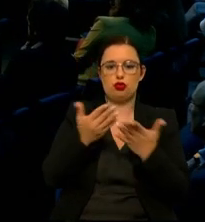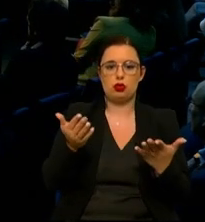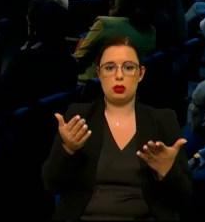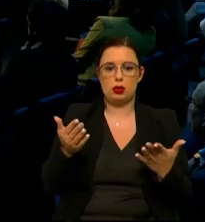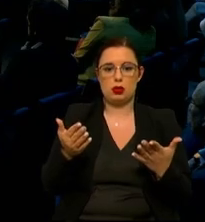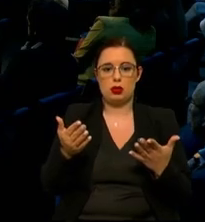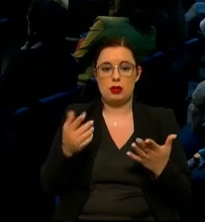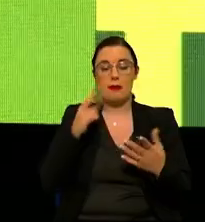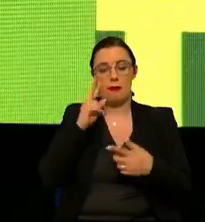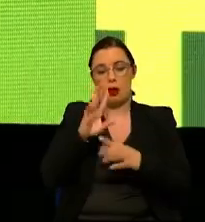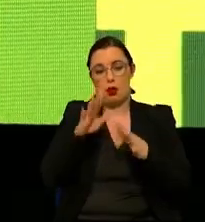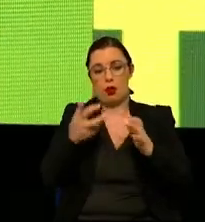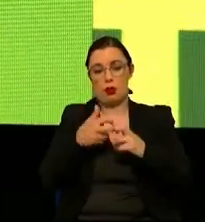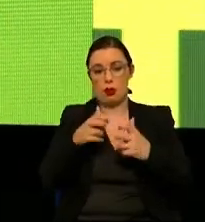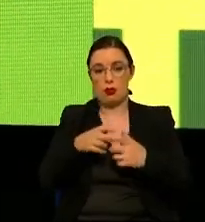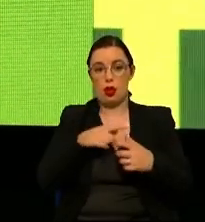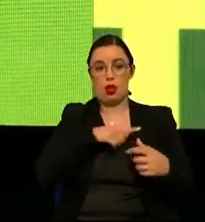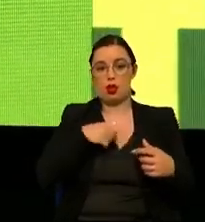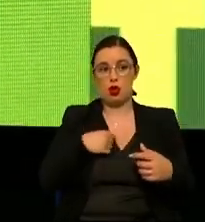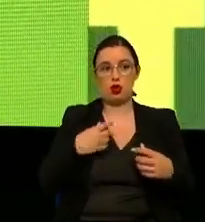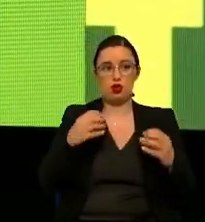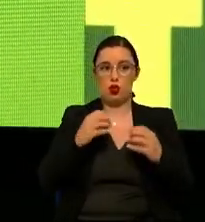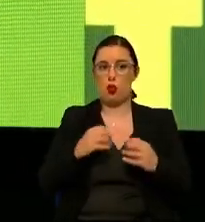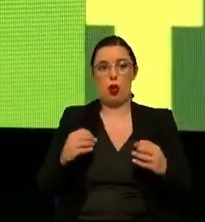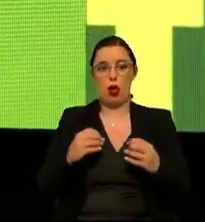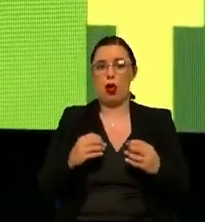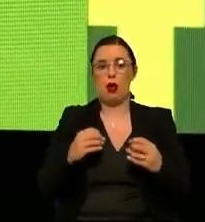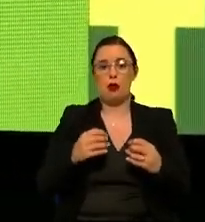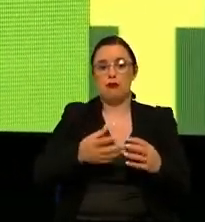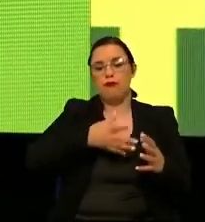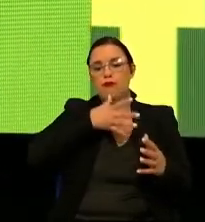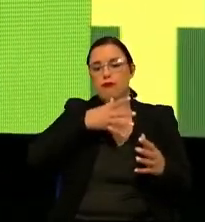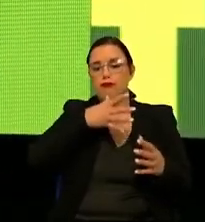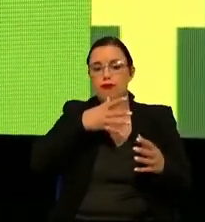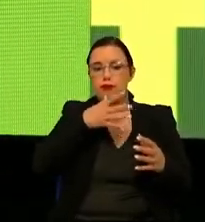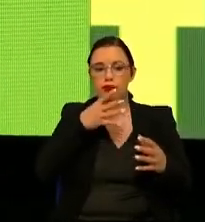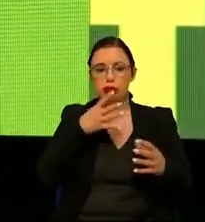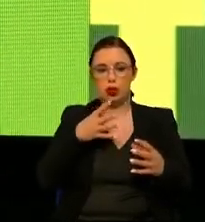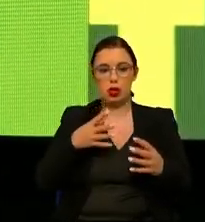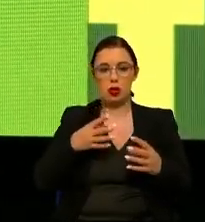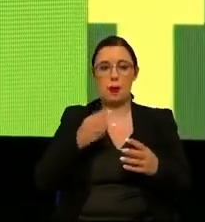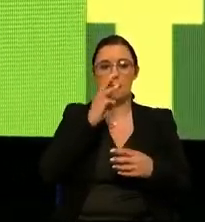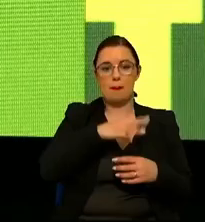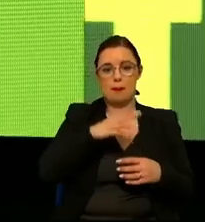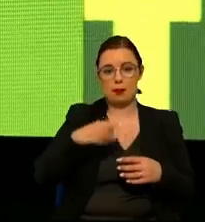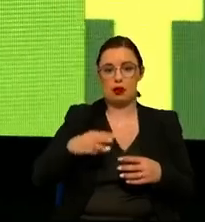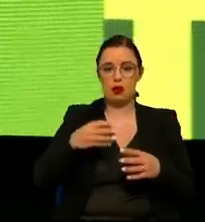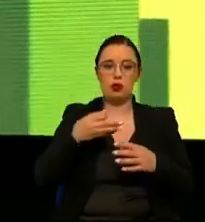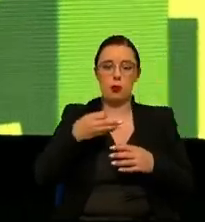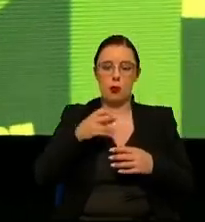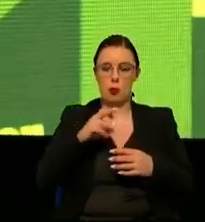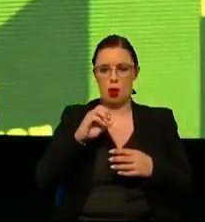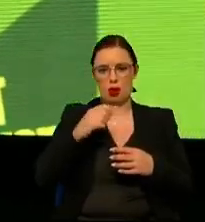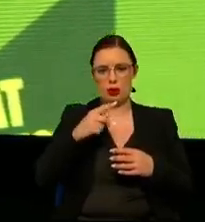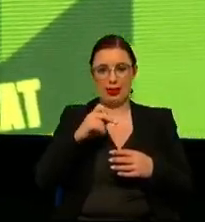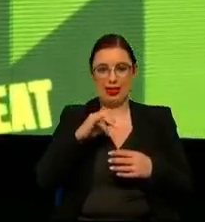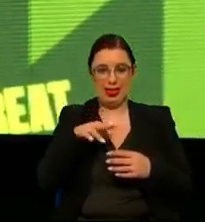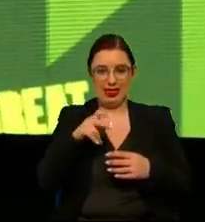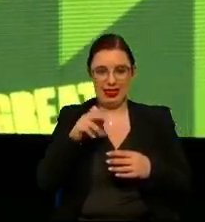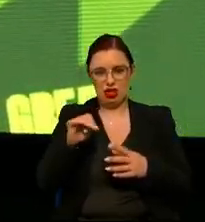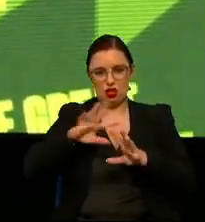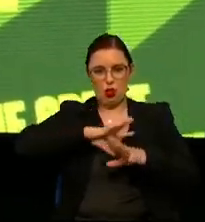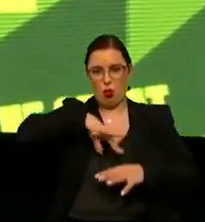going to fold. We are now able to describe how 200 million proteins, effectively every single protein in the